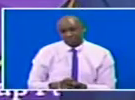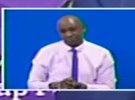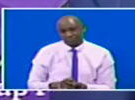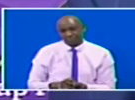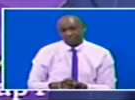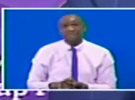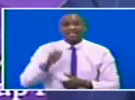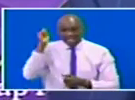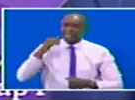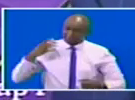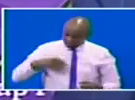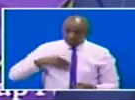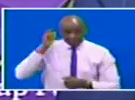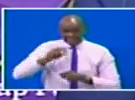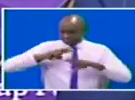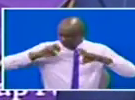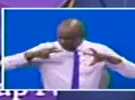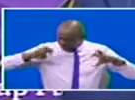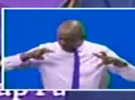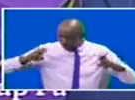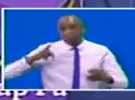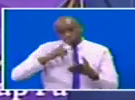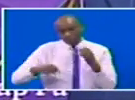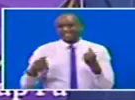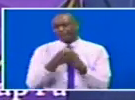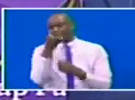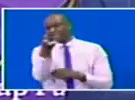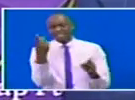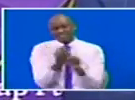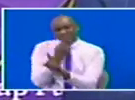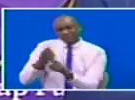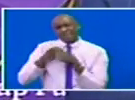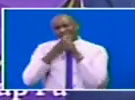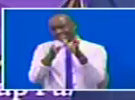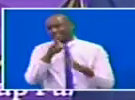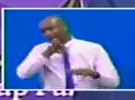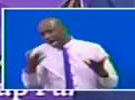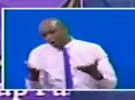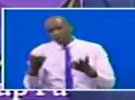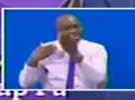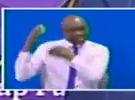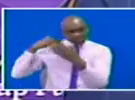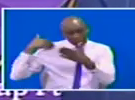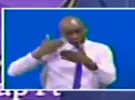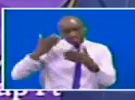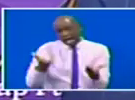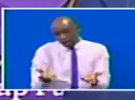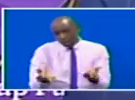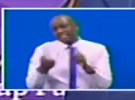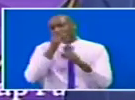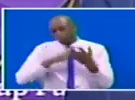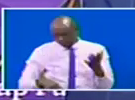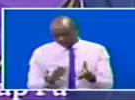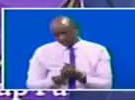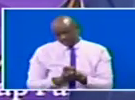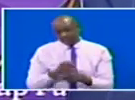Kenyans must examine the development scorecard of these leaders who are calling themselves leaders and who want to be elected